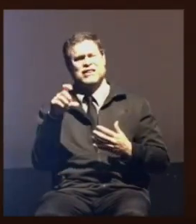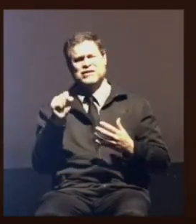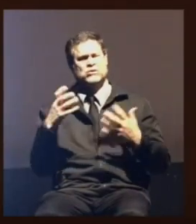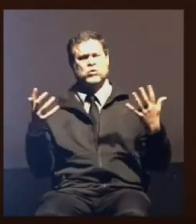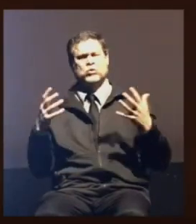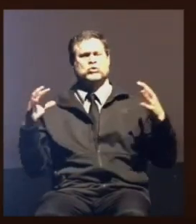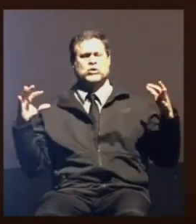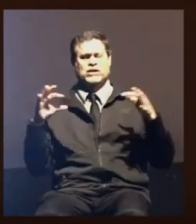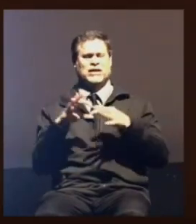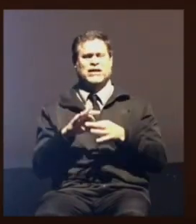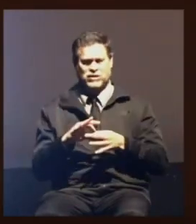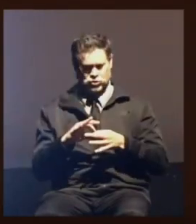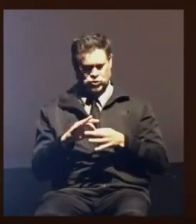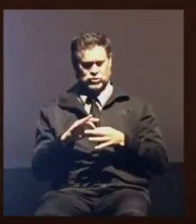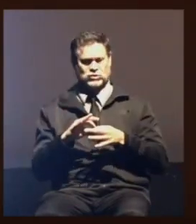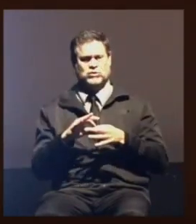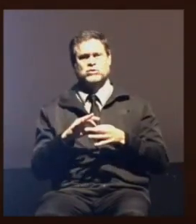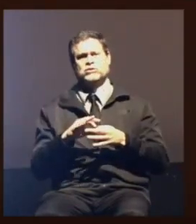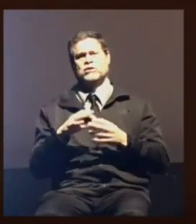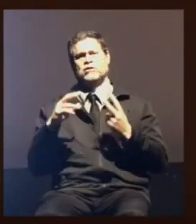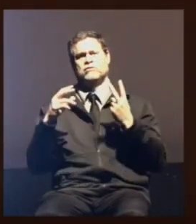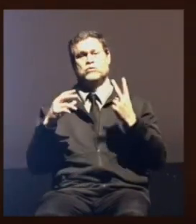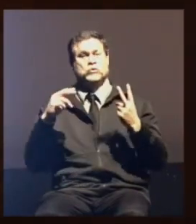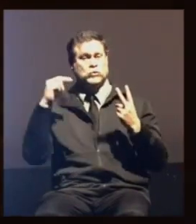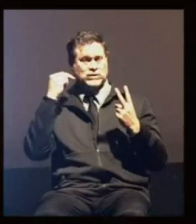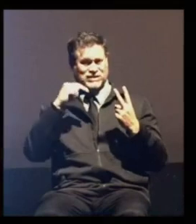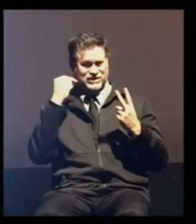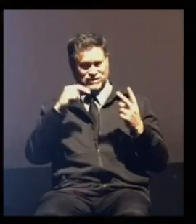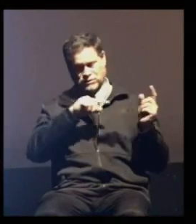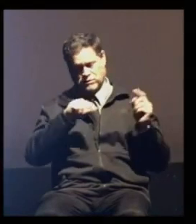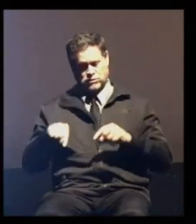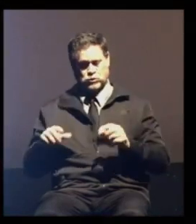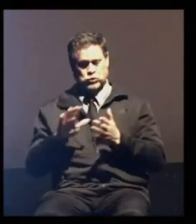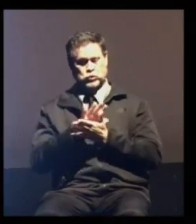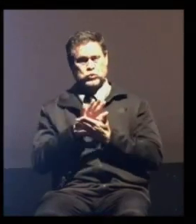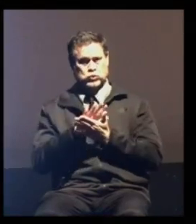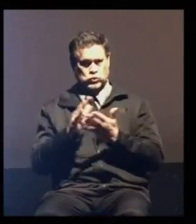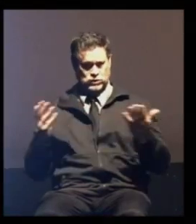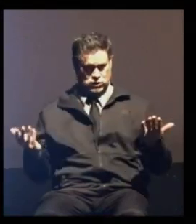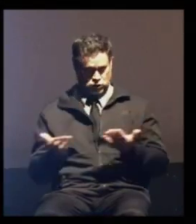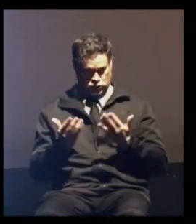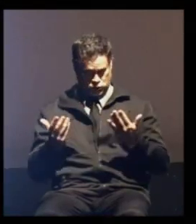your connection? Well, I have two nieces that have gone to school here,